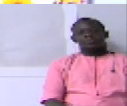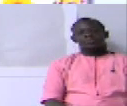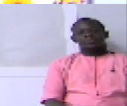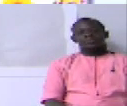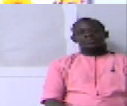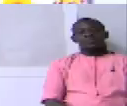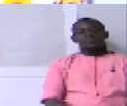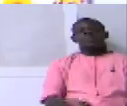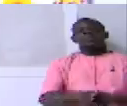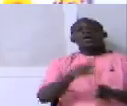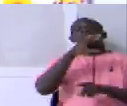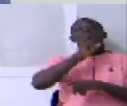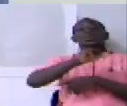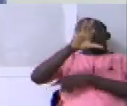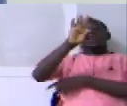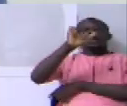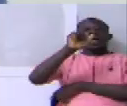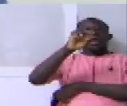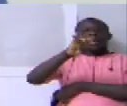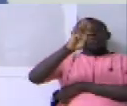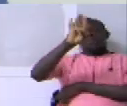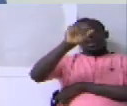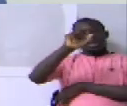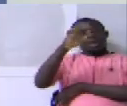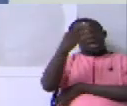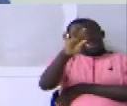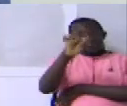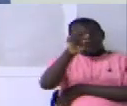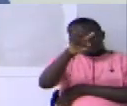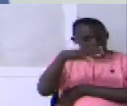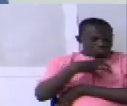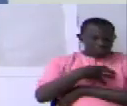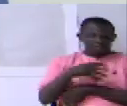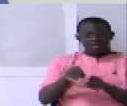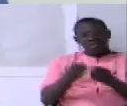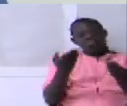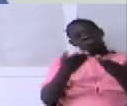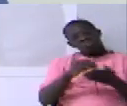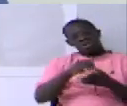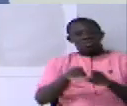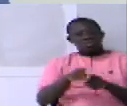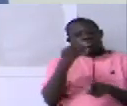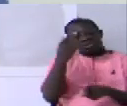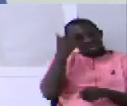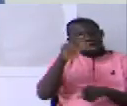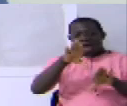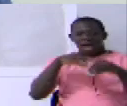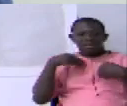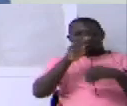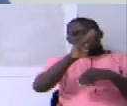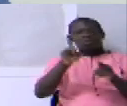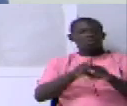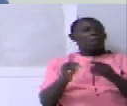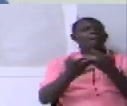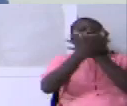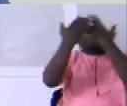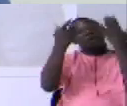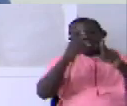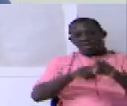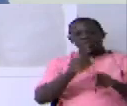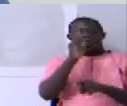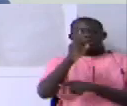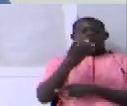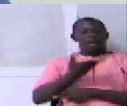signalum. Mr. Tamba, deny it as much as you want. Council ka Mr. Tamba asoso ko ilafta la nyawnya ndi nyama. We have